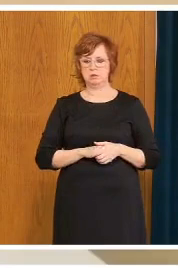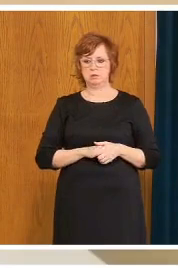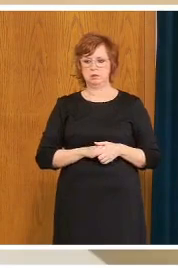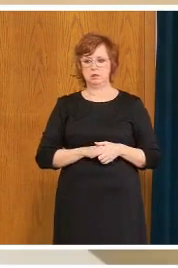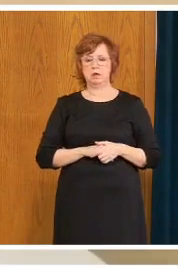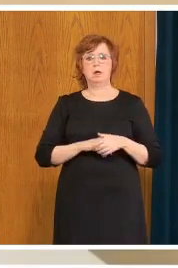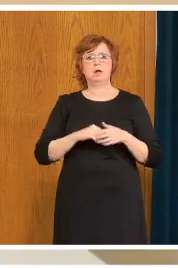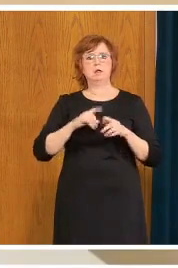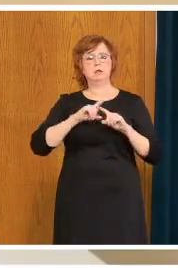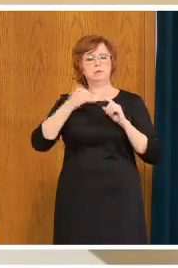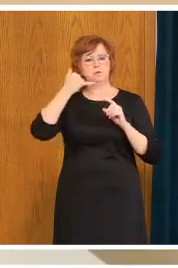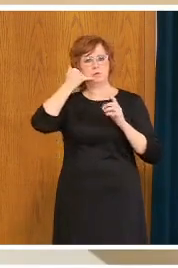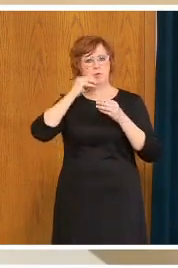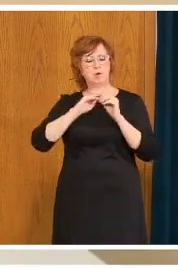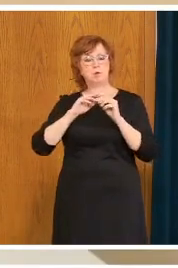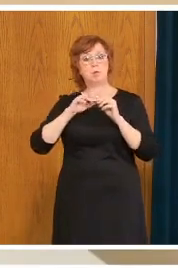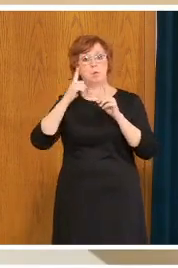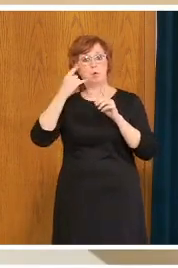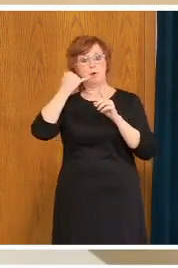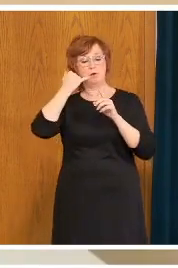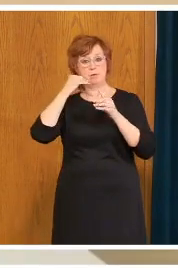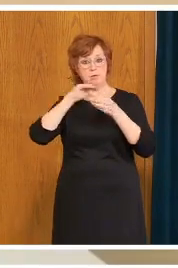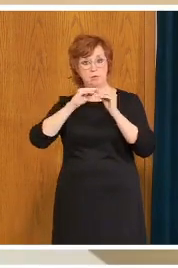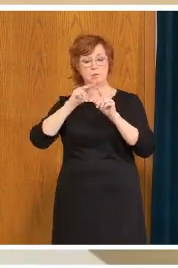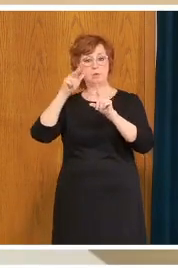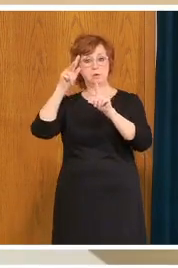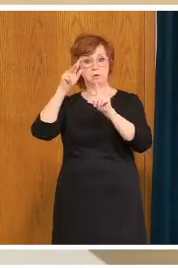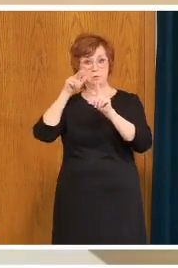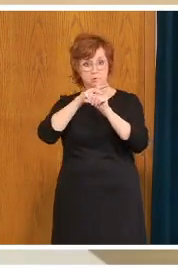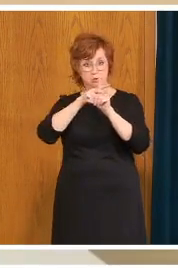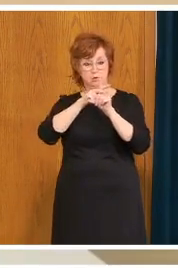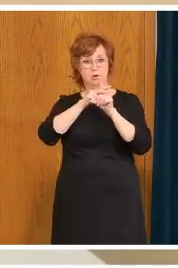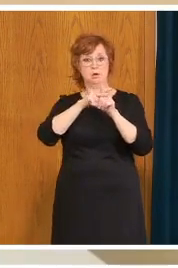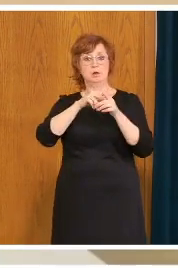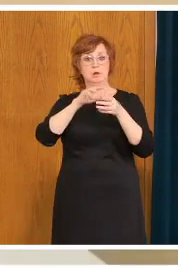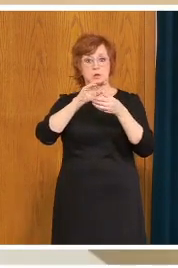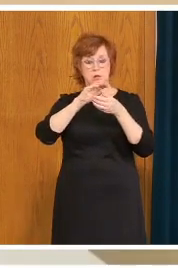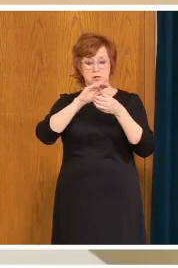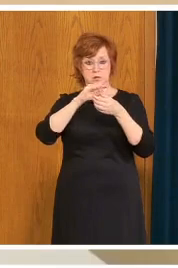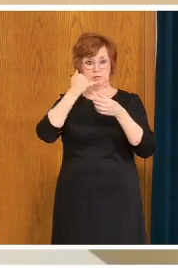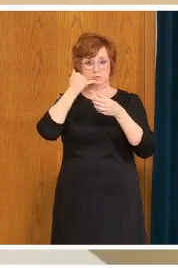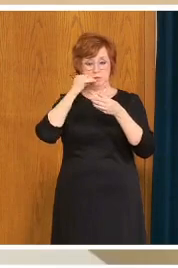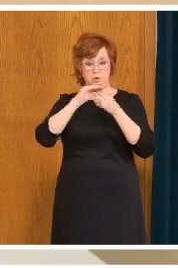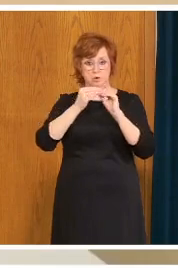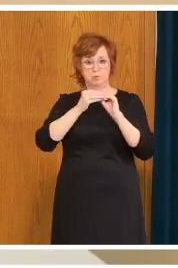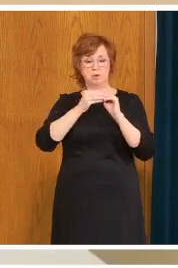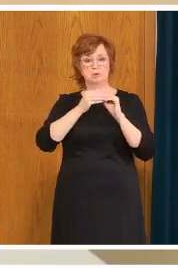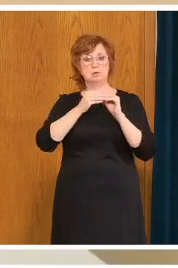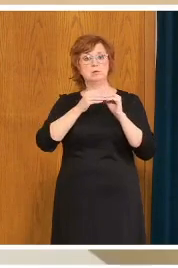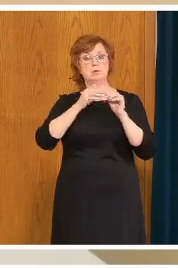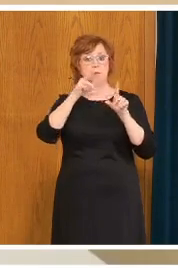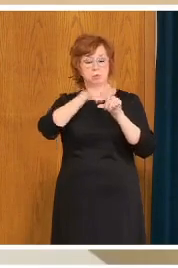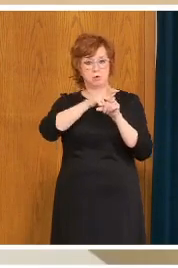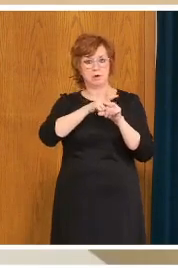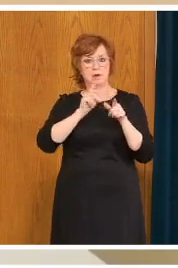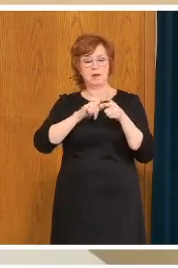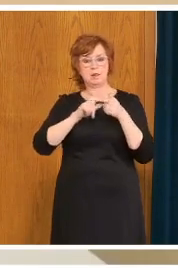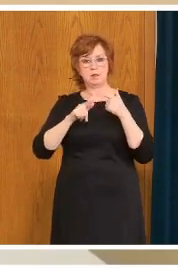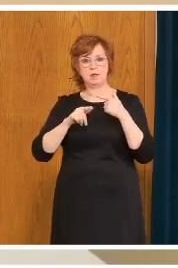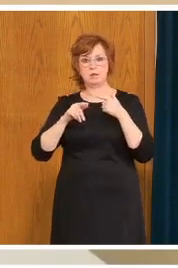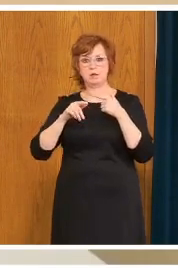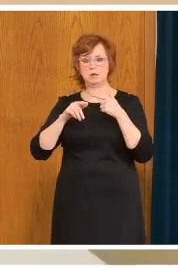for an appointment, and when you actually get it maybe a week or two later. Plus, the allocations are estimated for population 18